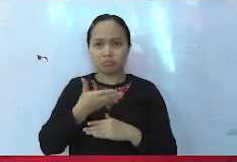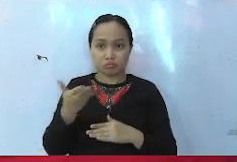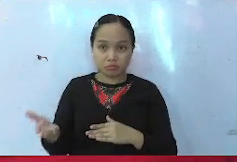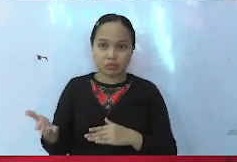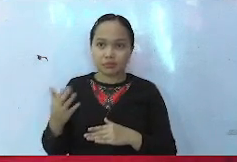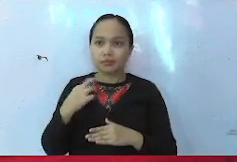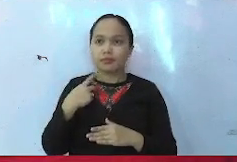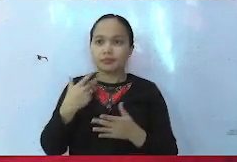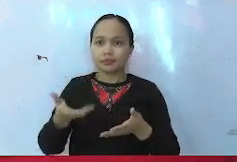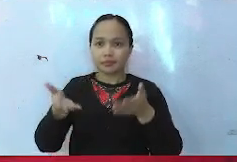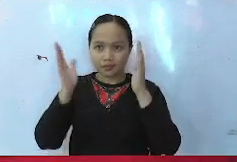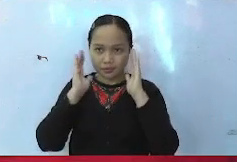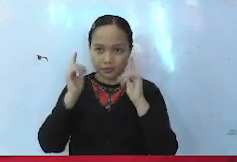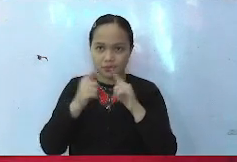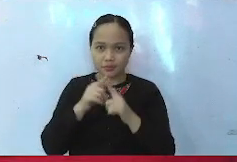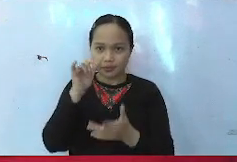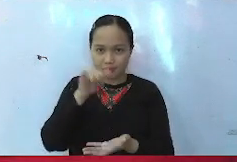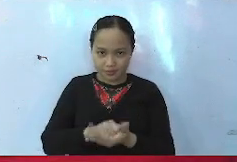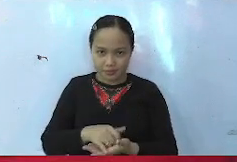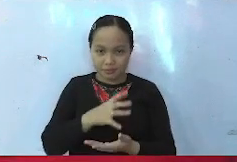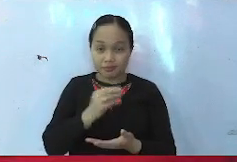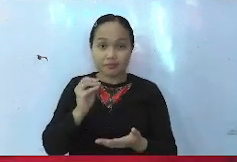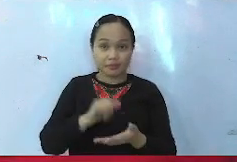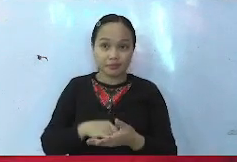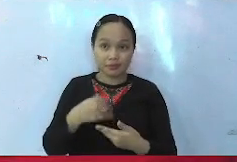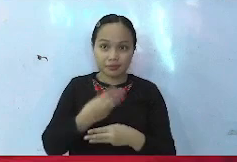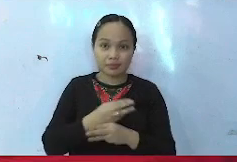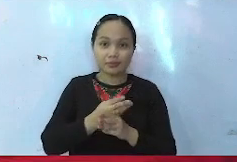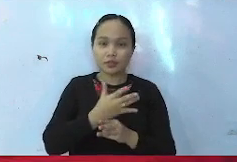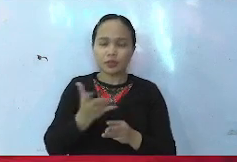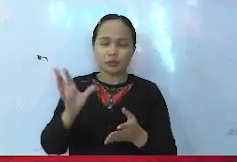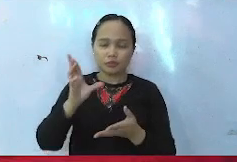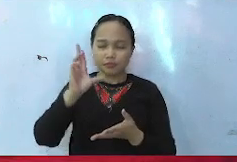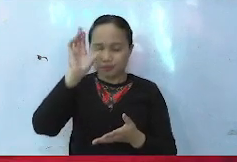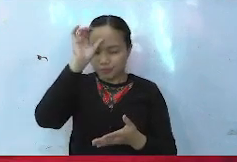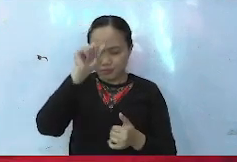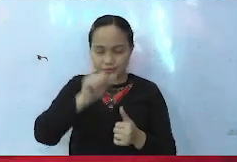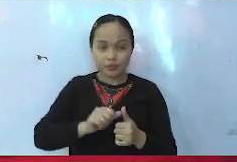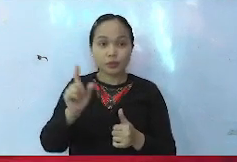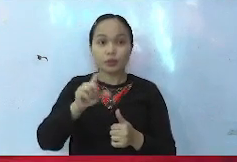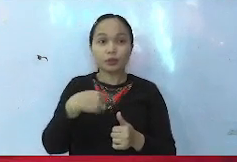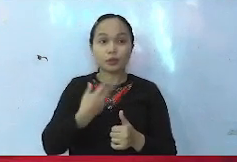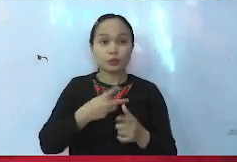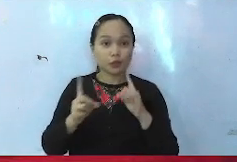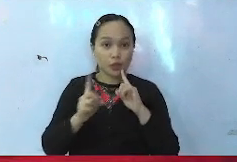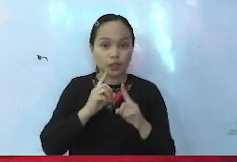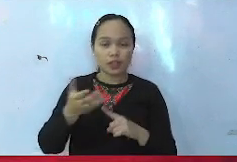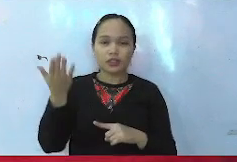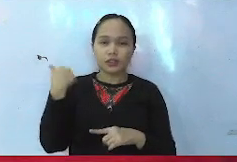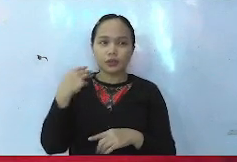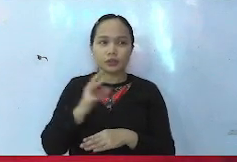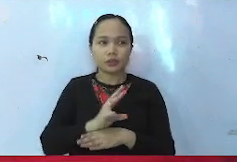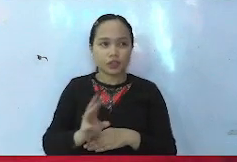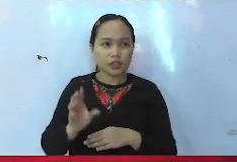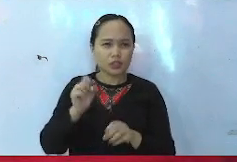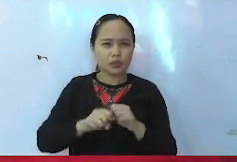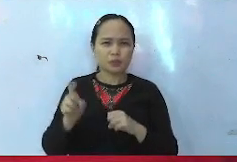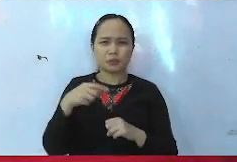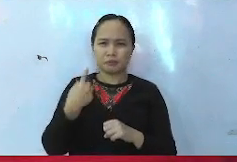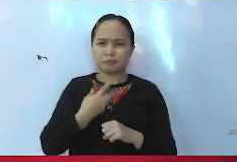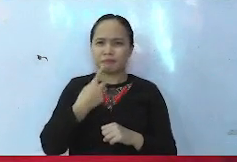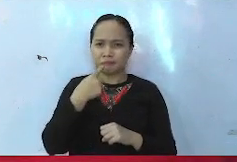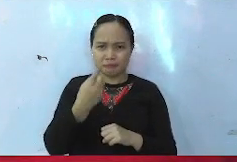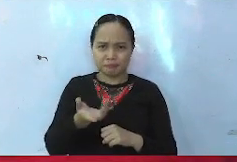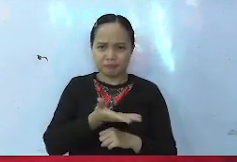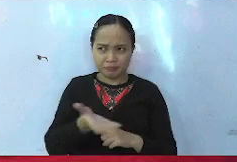you're paying attention to that kasi that will refresh you doon sa ating pinag-usapan last week. 'Di ba? Kasi anong man sasabi mo